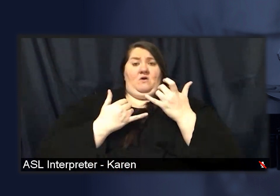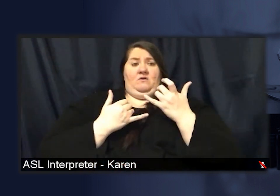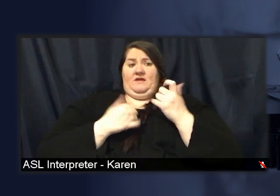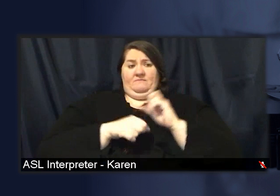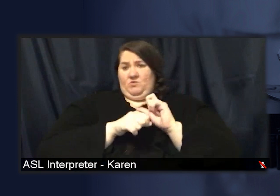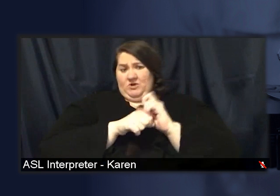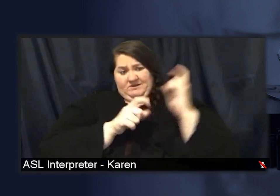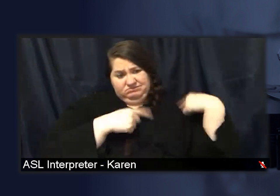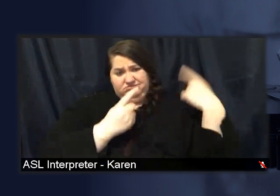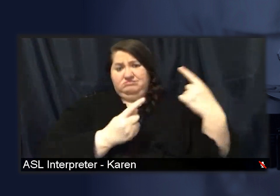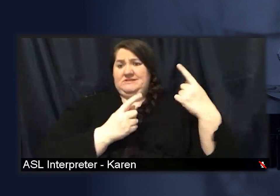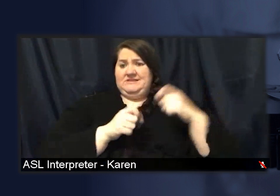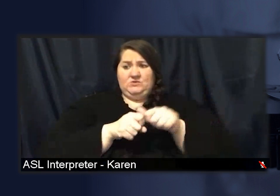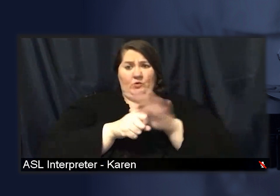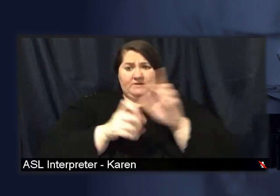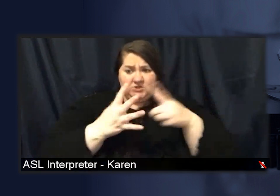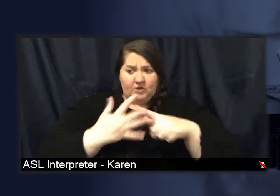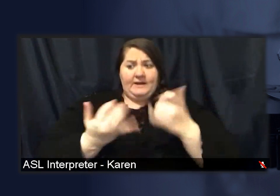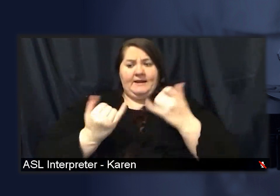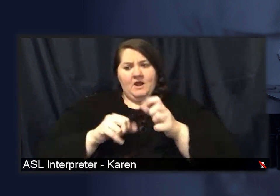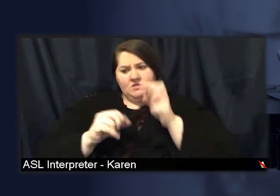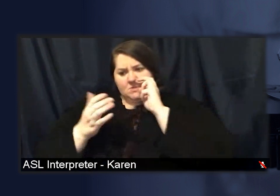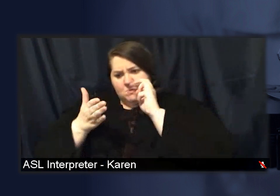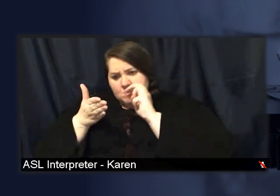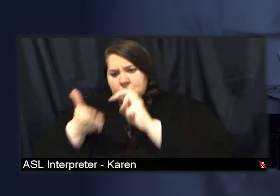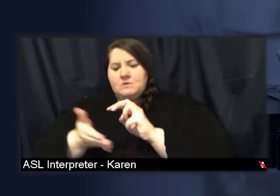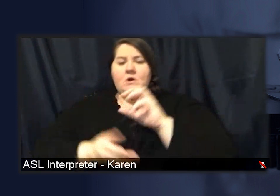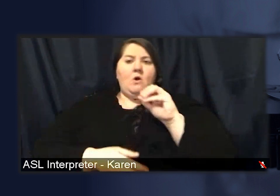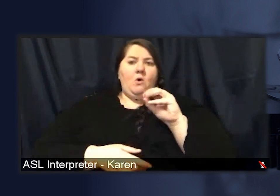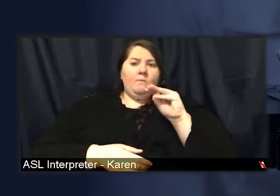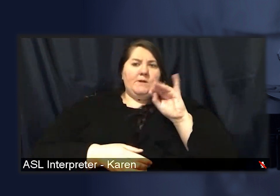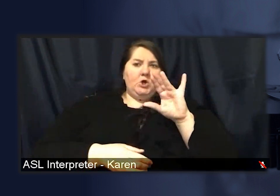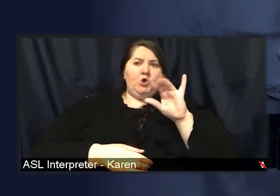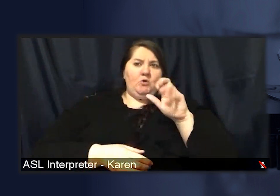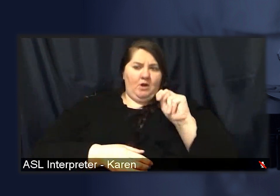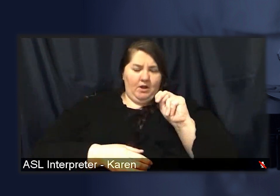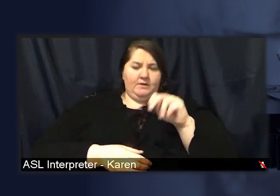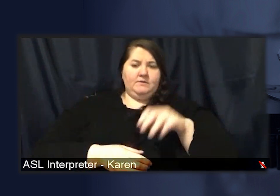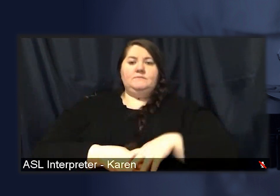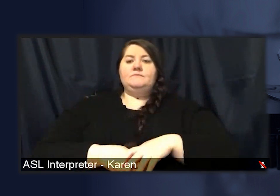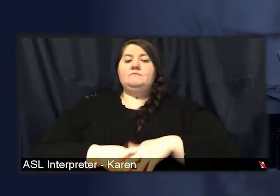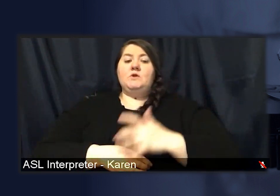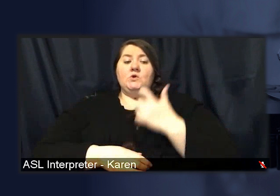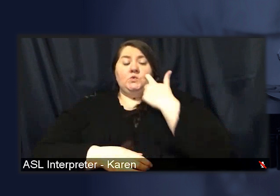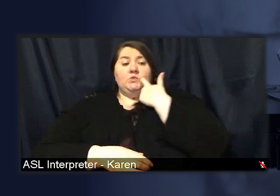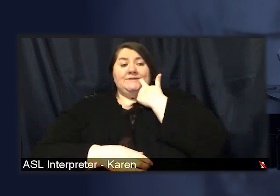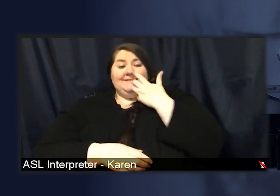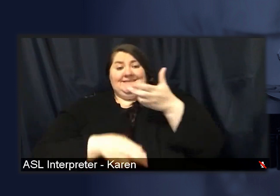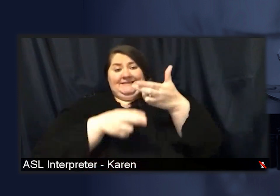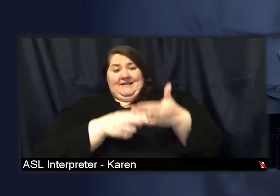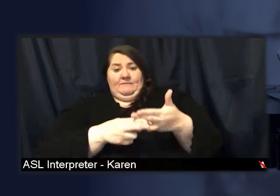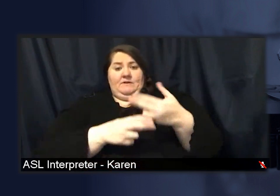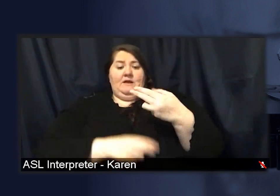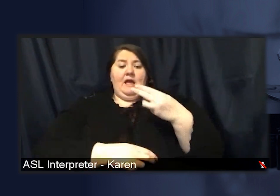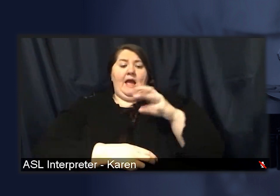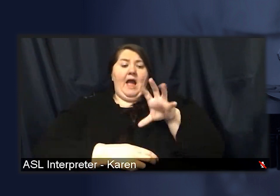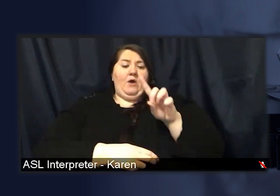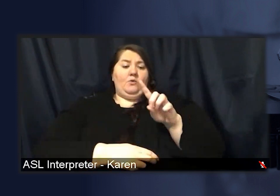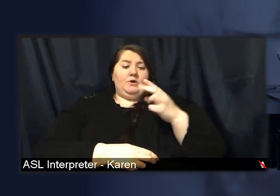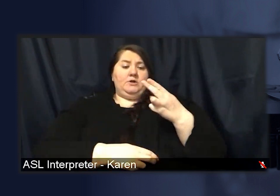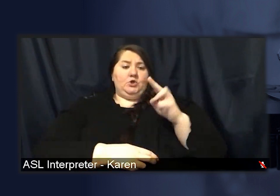Omicron variant, and he's done tremendous amounts of work throughout this. He was recently named both a Howard Hughes Medical